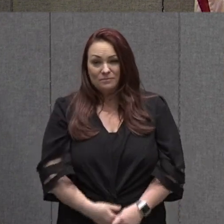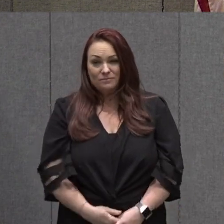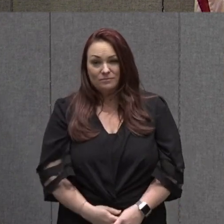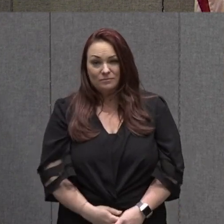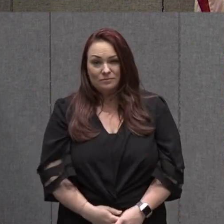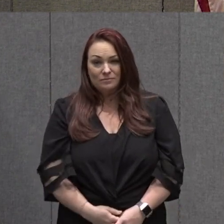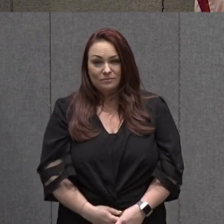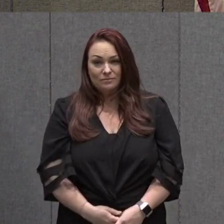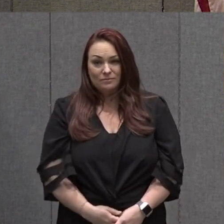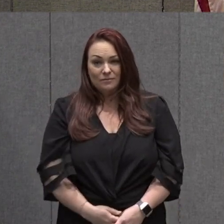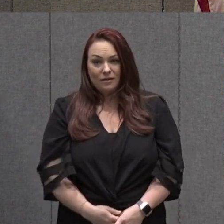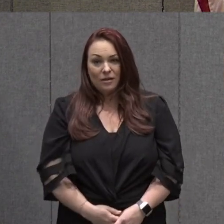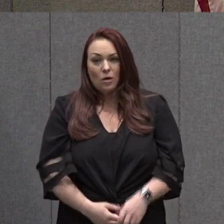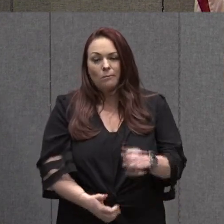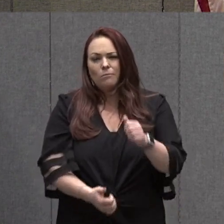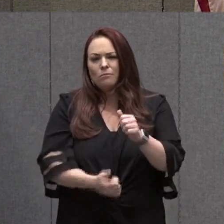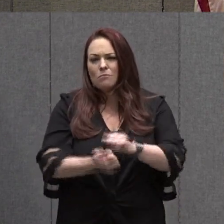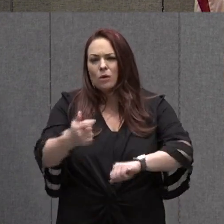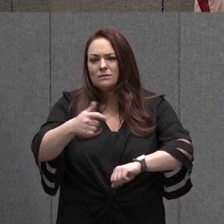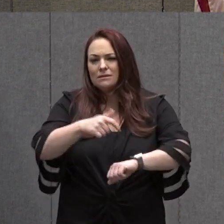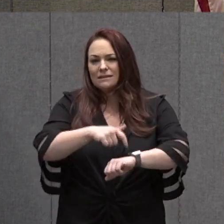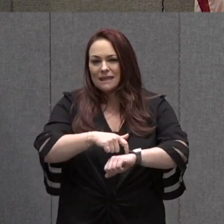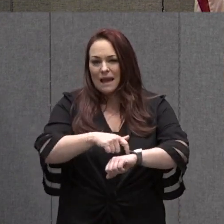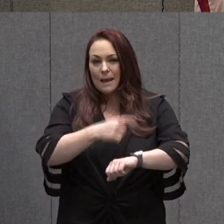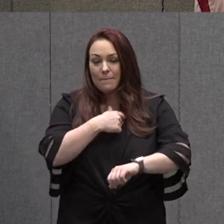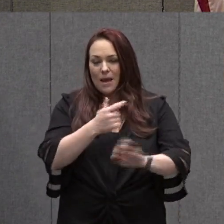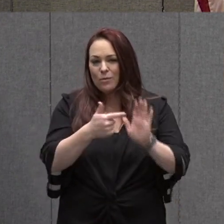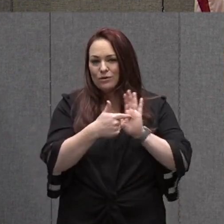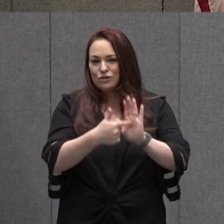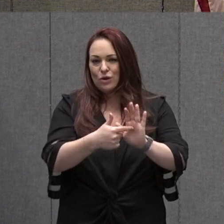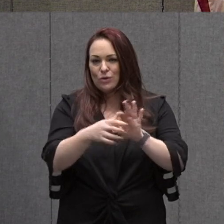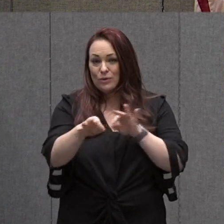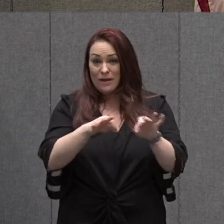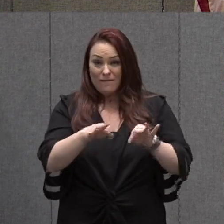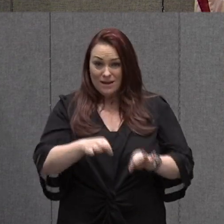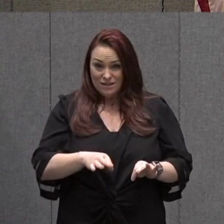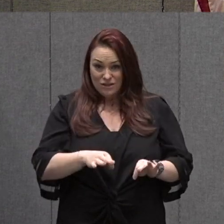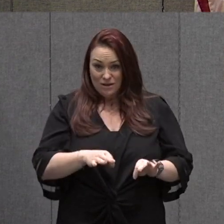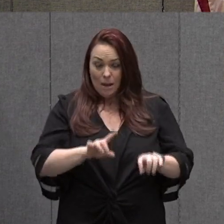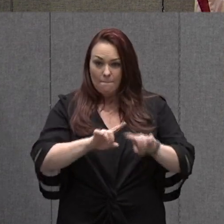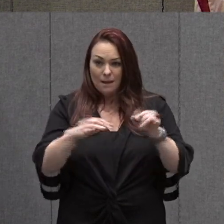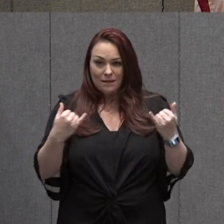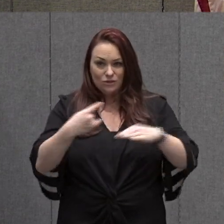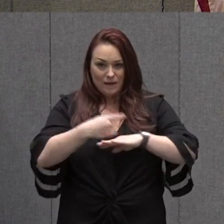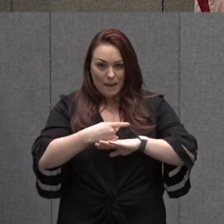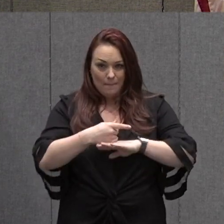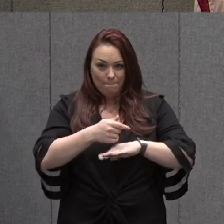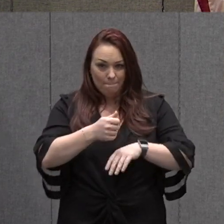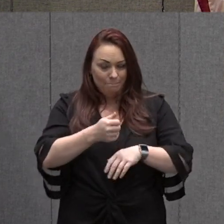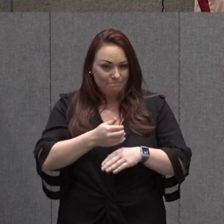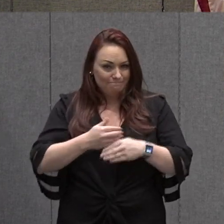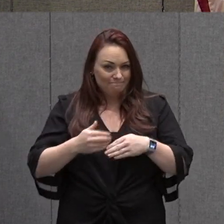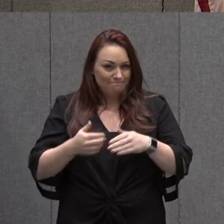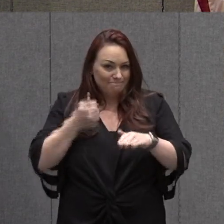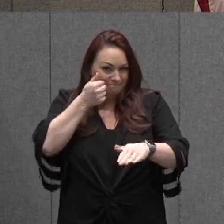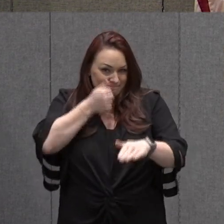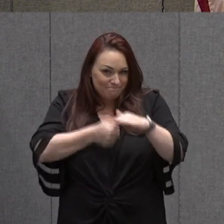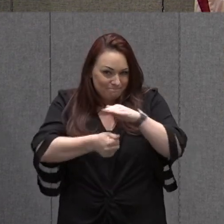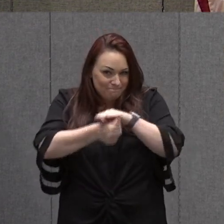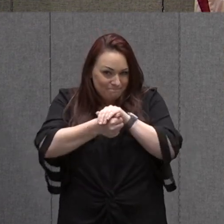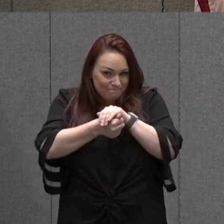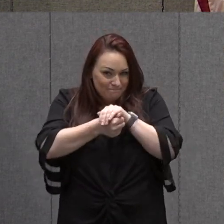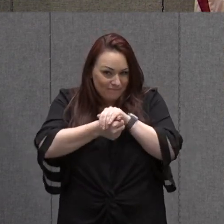typically, I show you the definition. But you know what? Today, I'm going to keep it a secret.